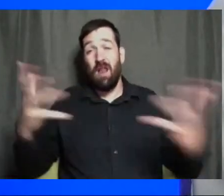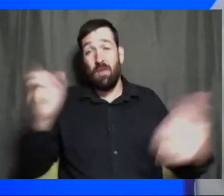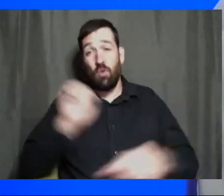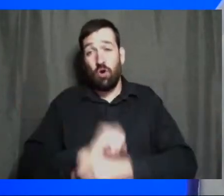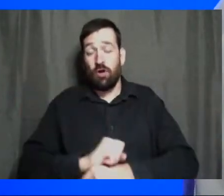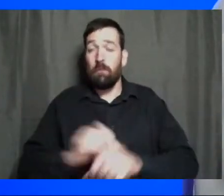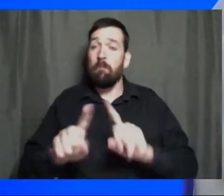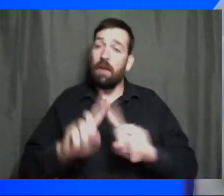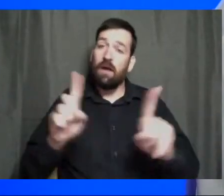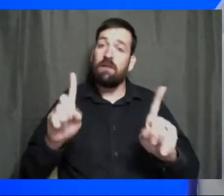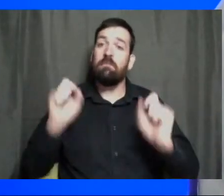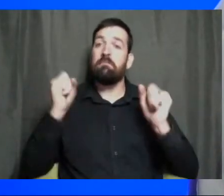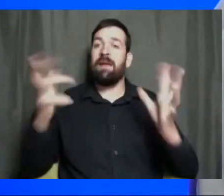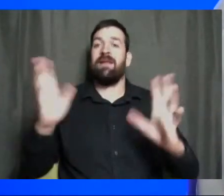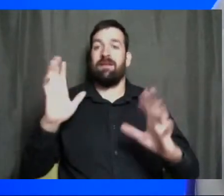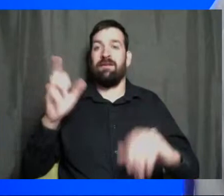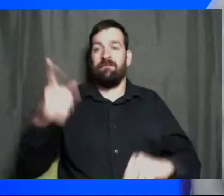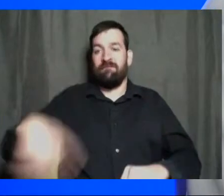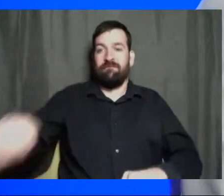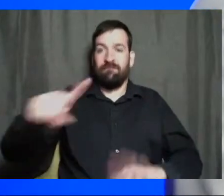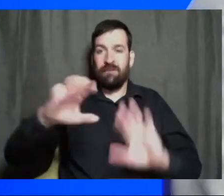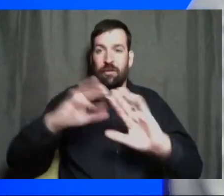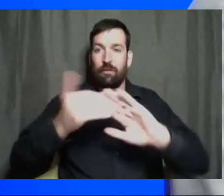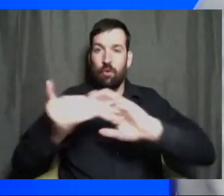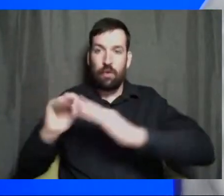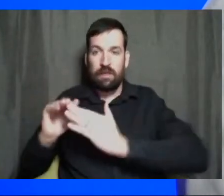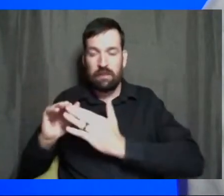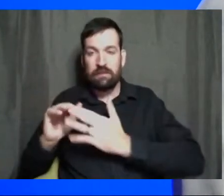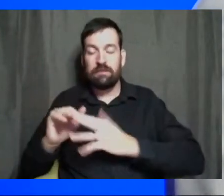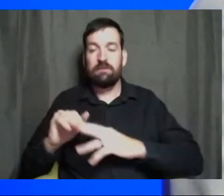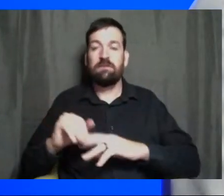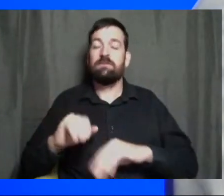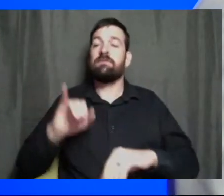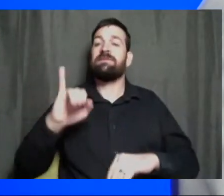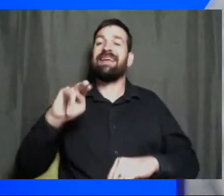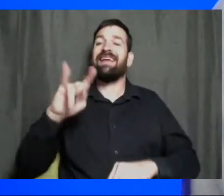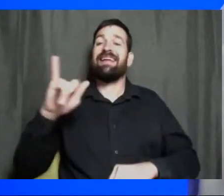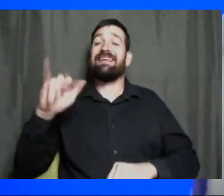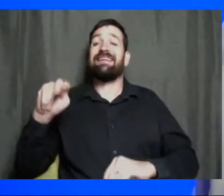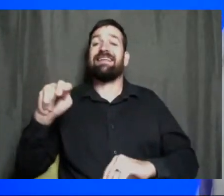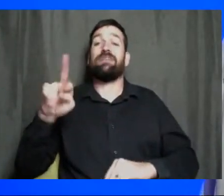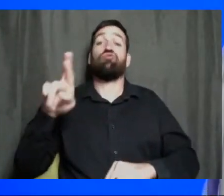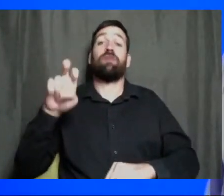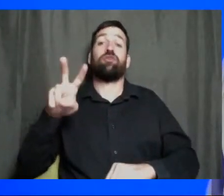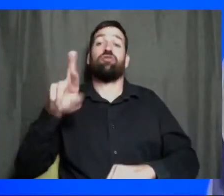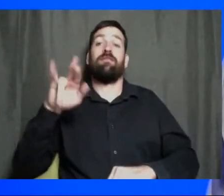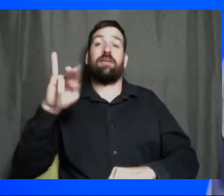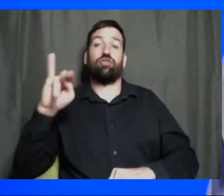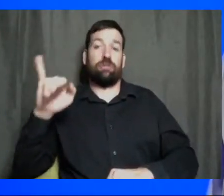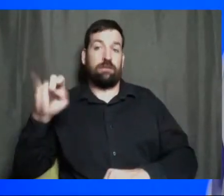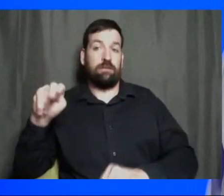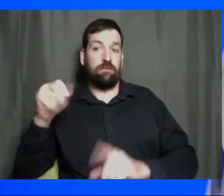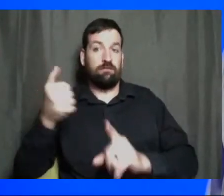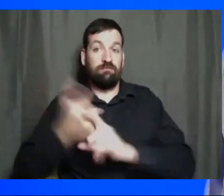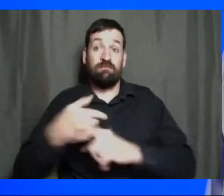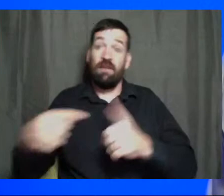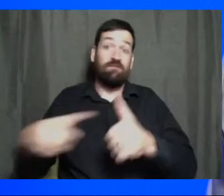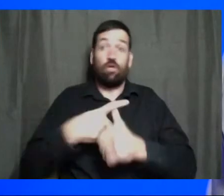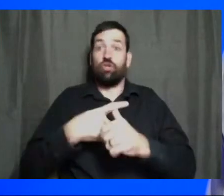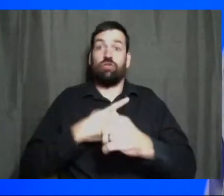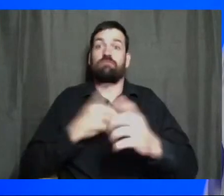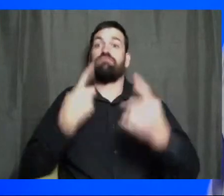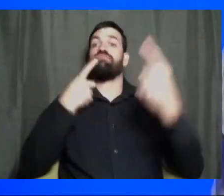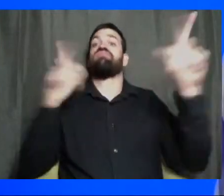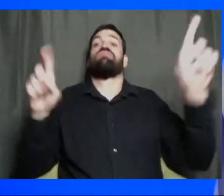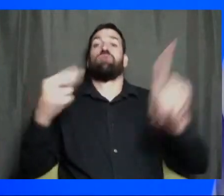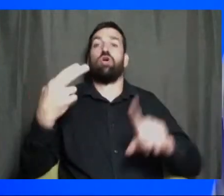many of our Native American communities, Indian reservations, have been the first to reach herd immunity, even before our own